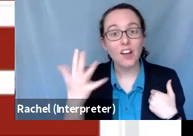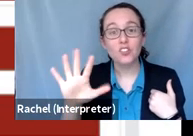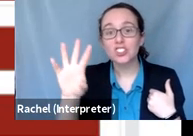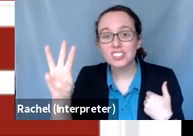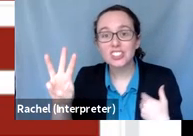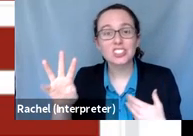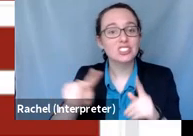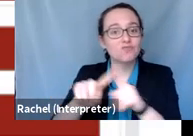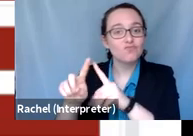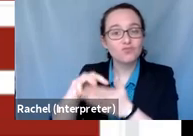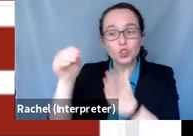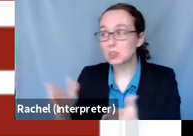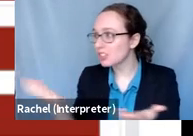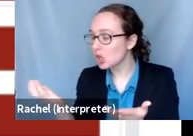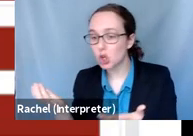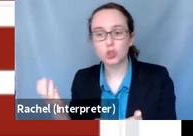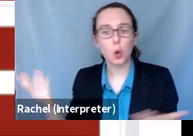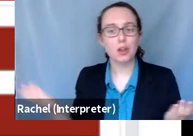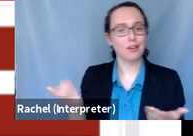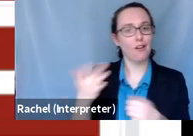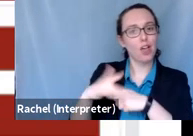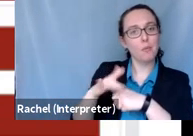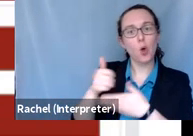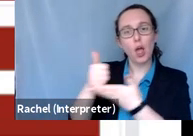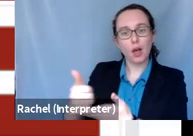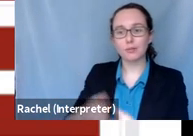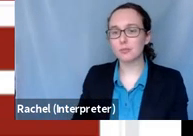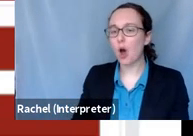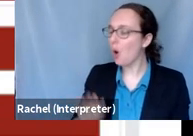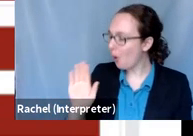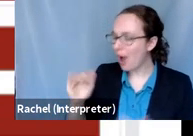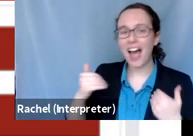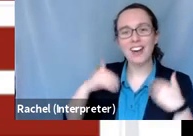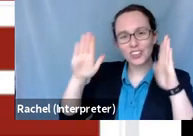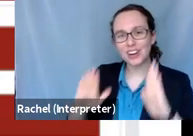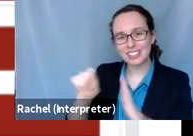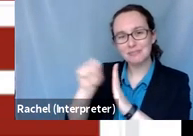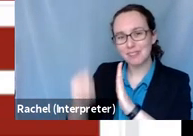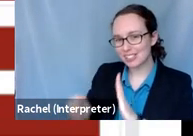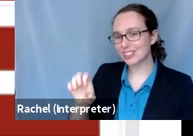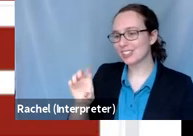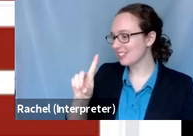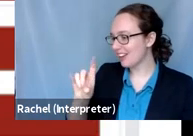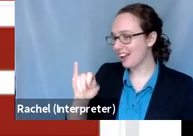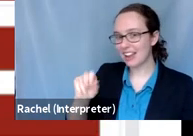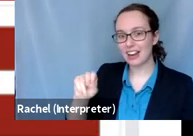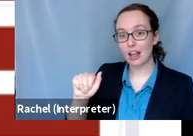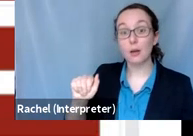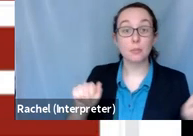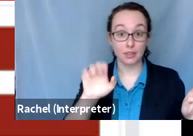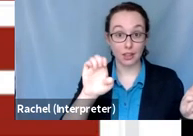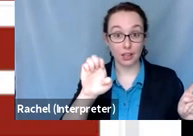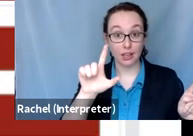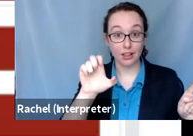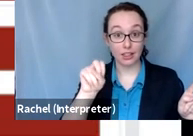any. You have a great semester, Diana. I just wanted to say thank you to all the presenters. I've been attending all the meetings, so I'll